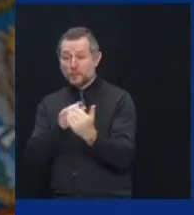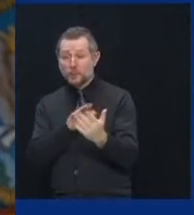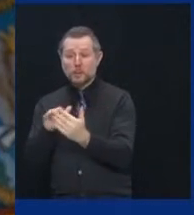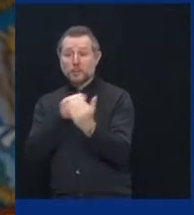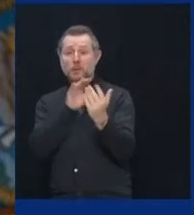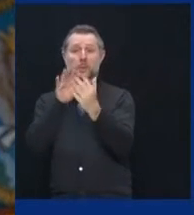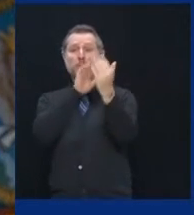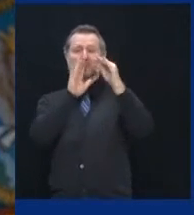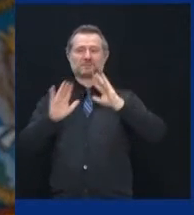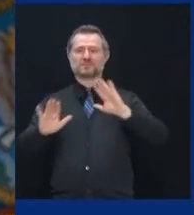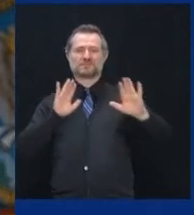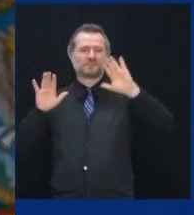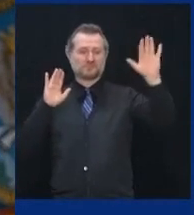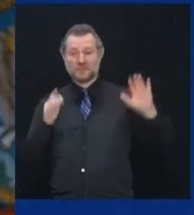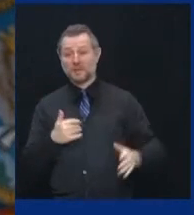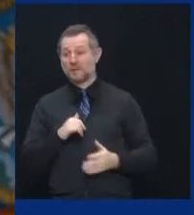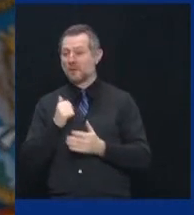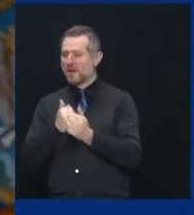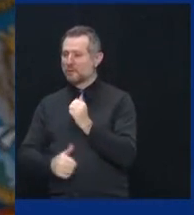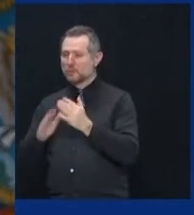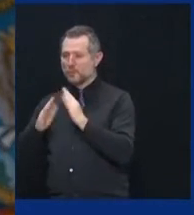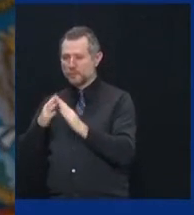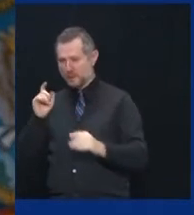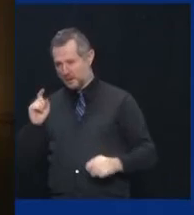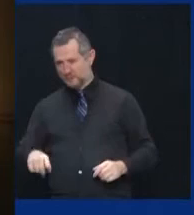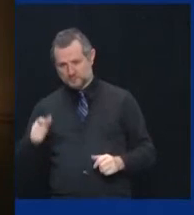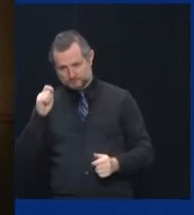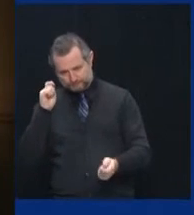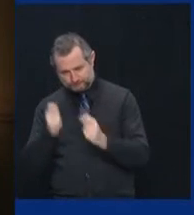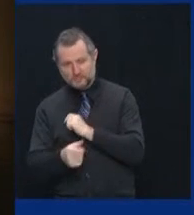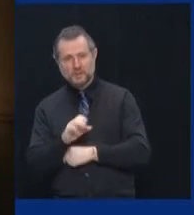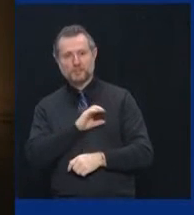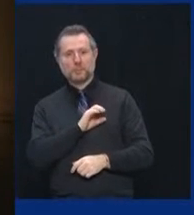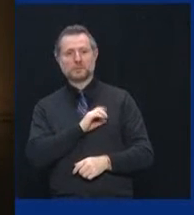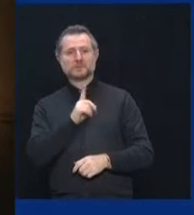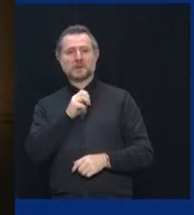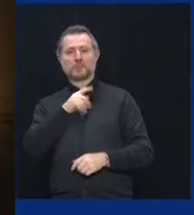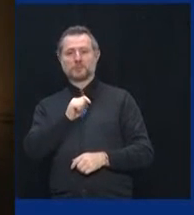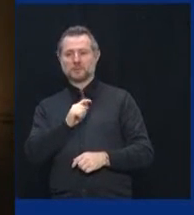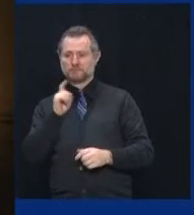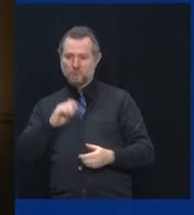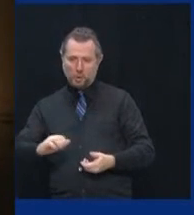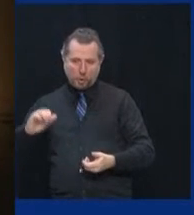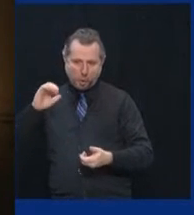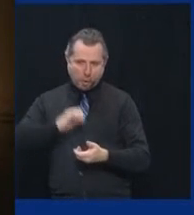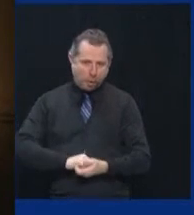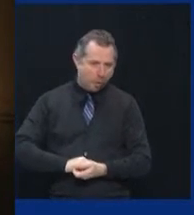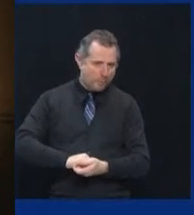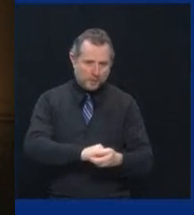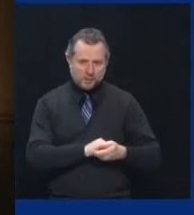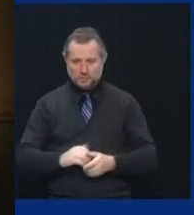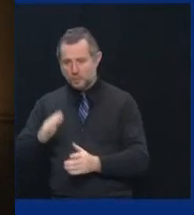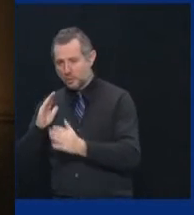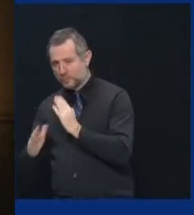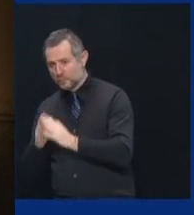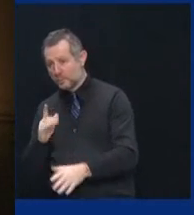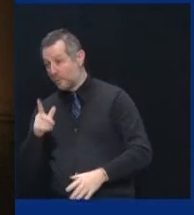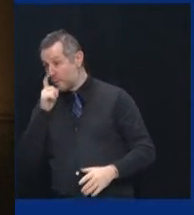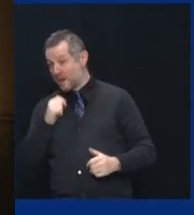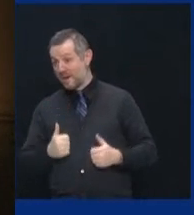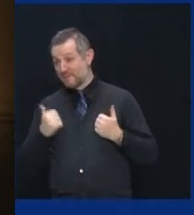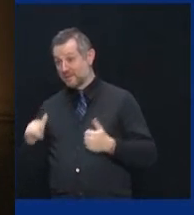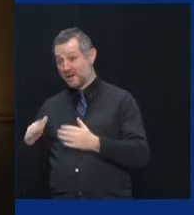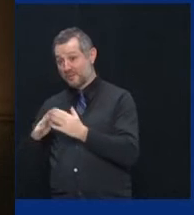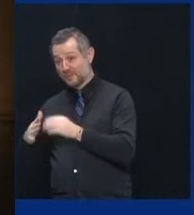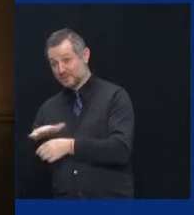said that each community must redesign public safety in a collaborative process, include all stakeholders, all